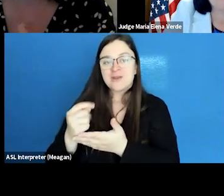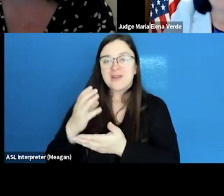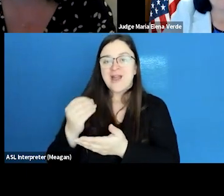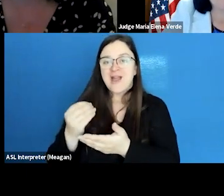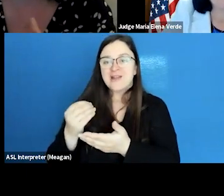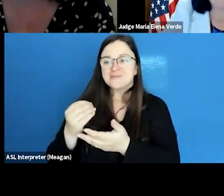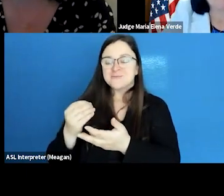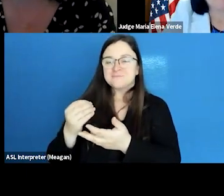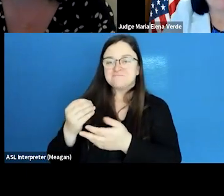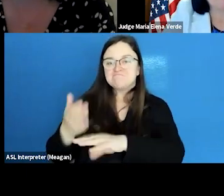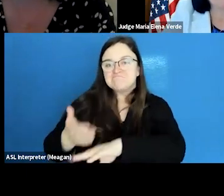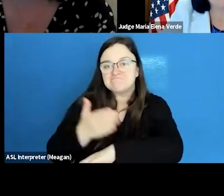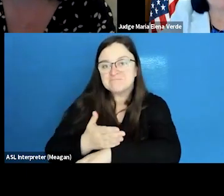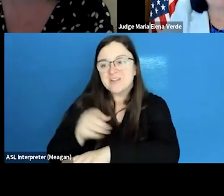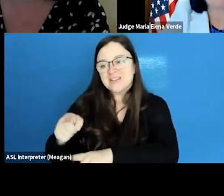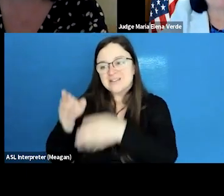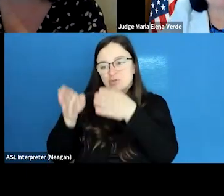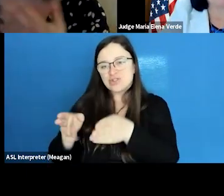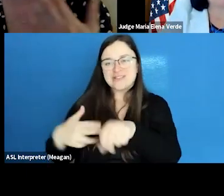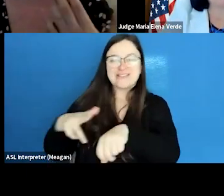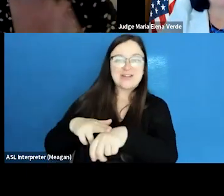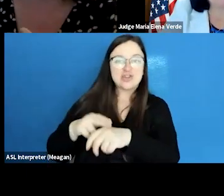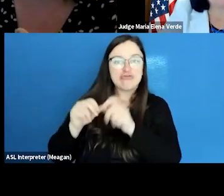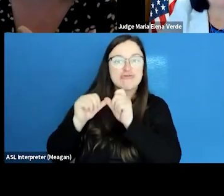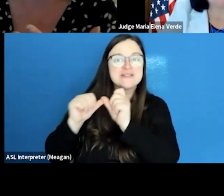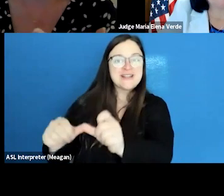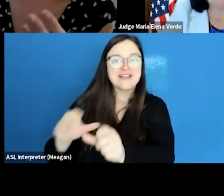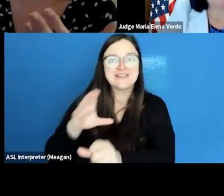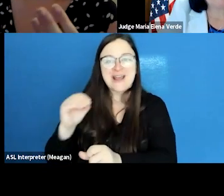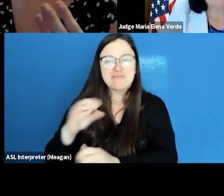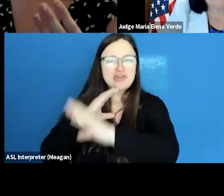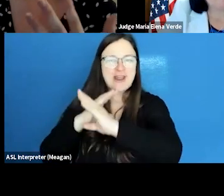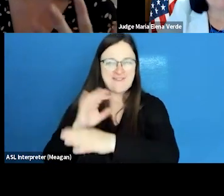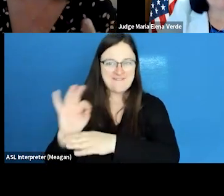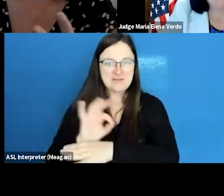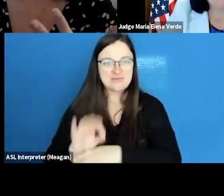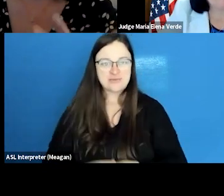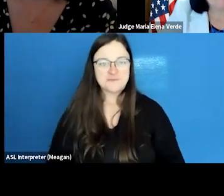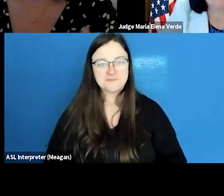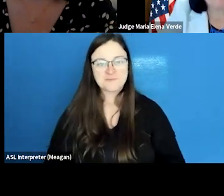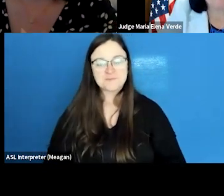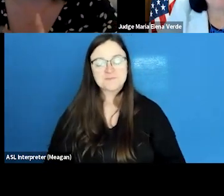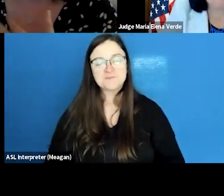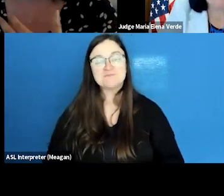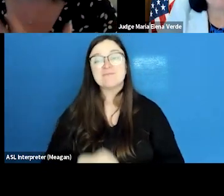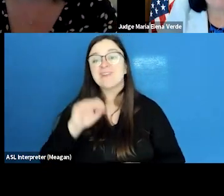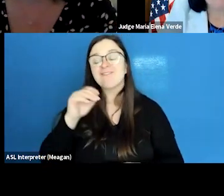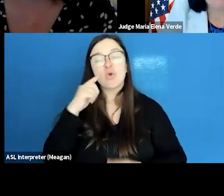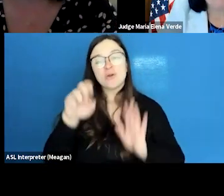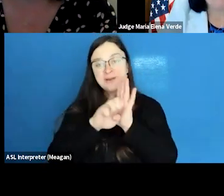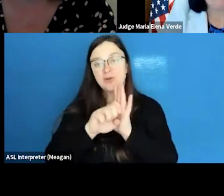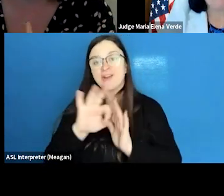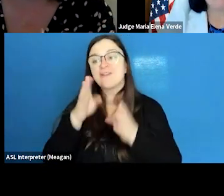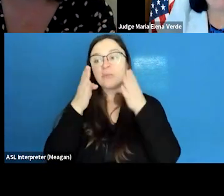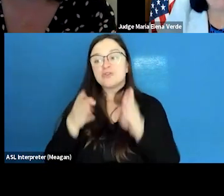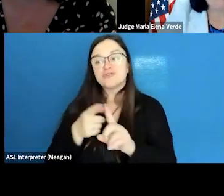natural resilience and protective factors. For instance, if a person comes from a tribal